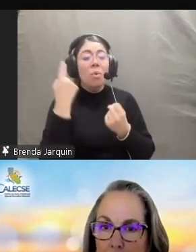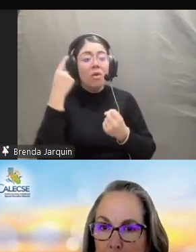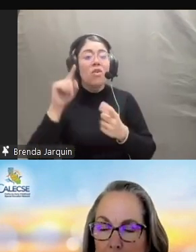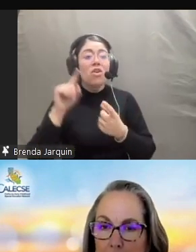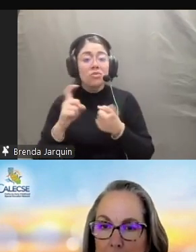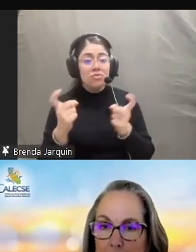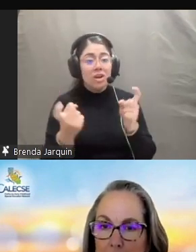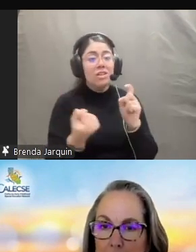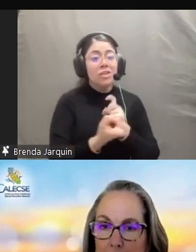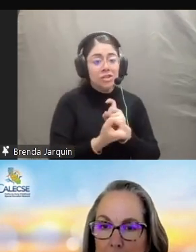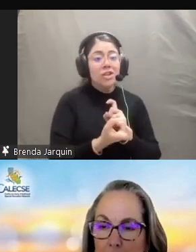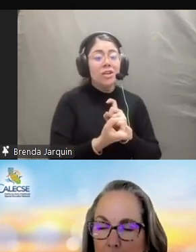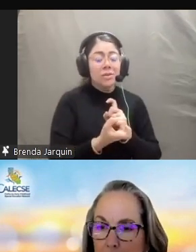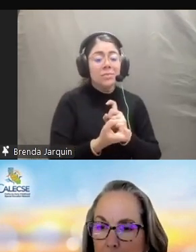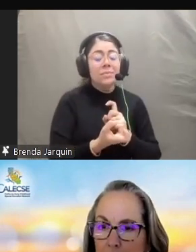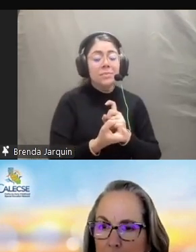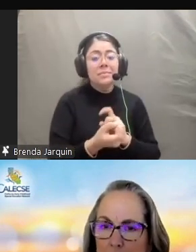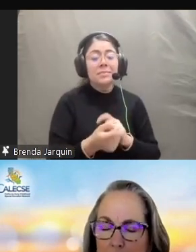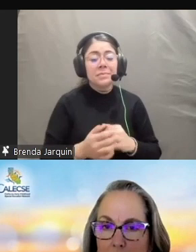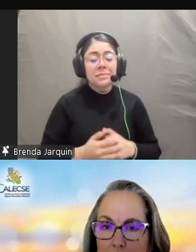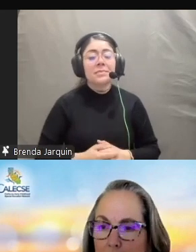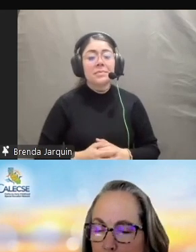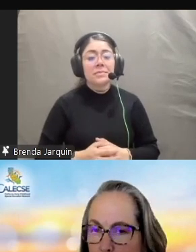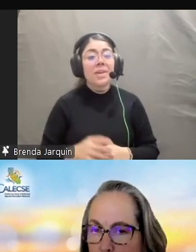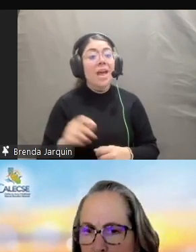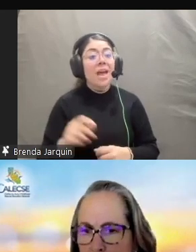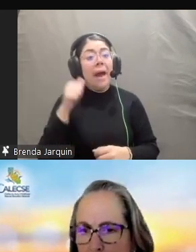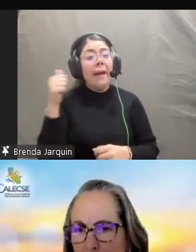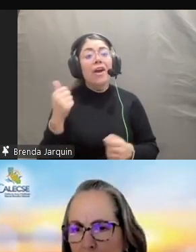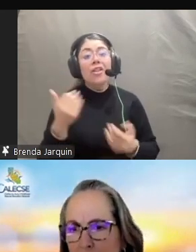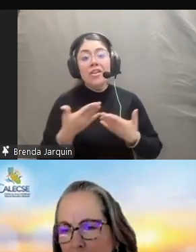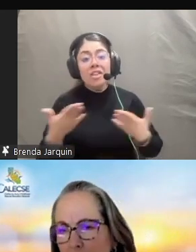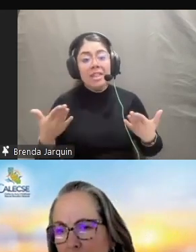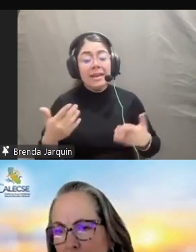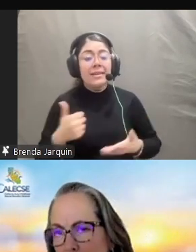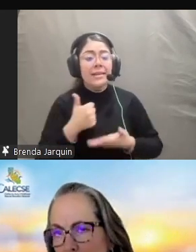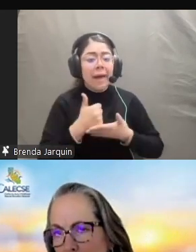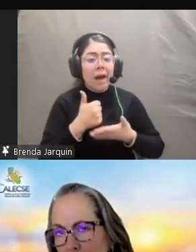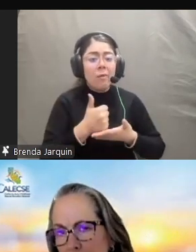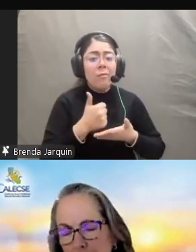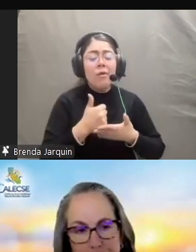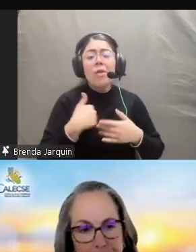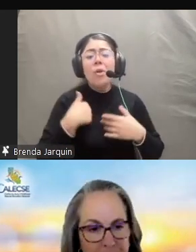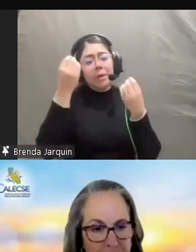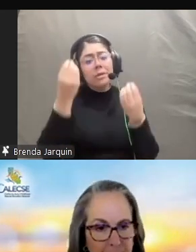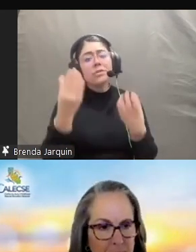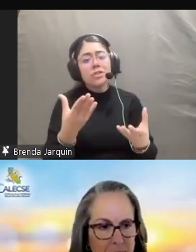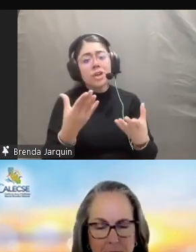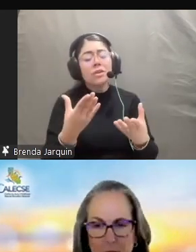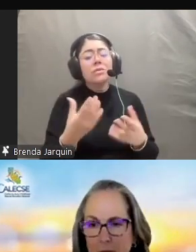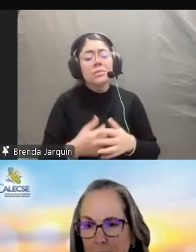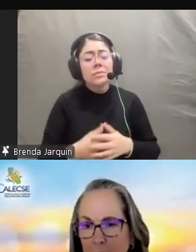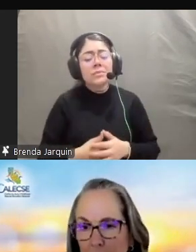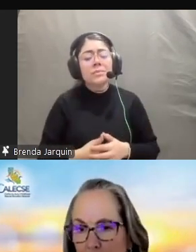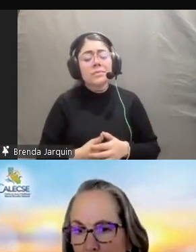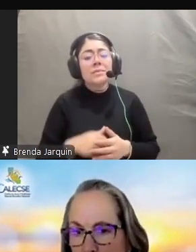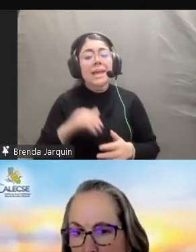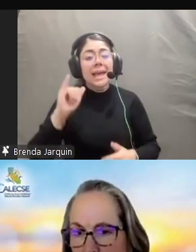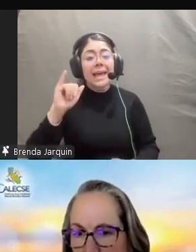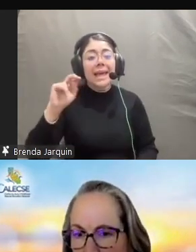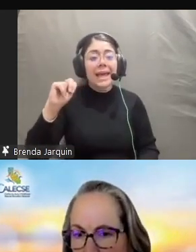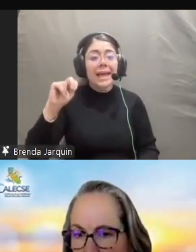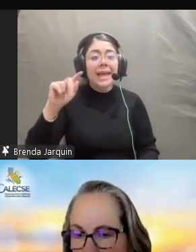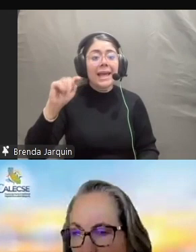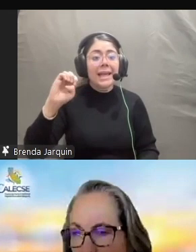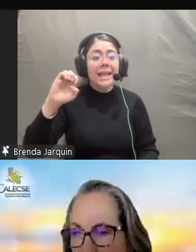So another tool that we have shared with you is adapted, I believe, from INTEC, which is the